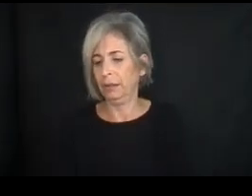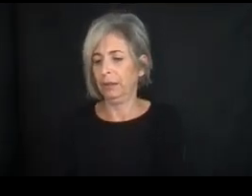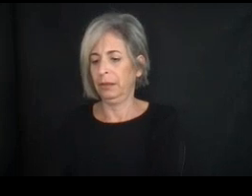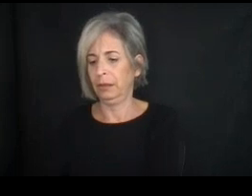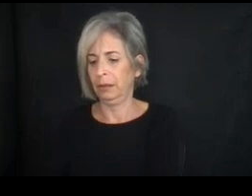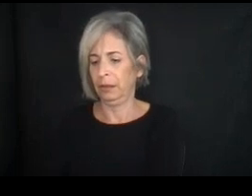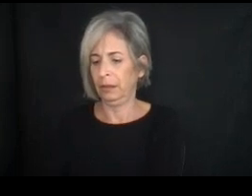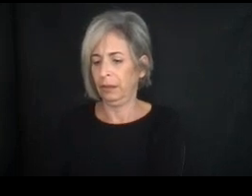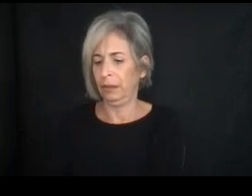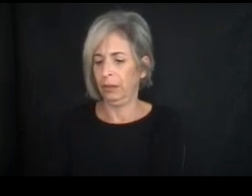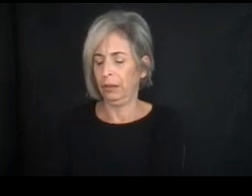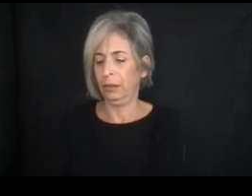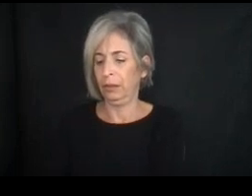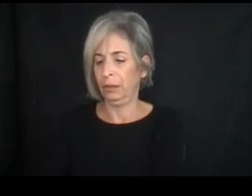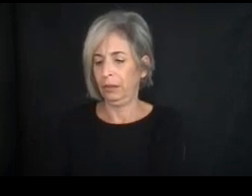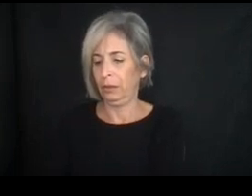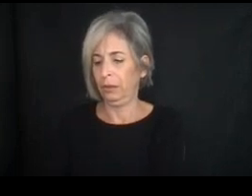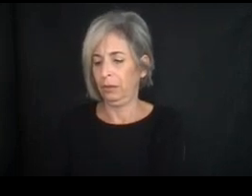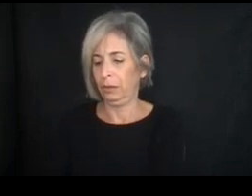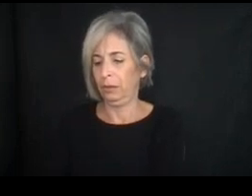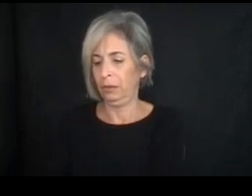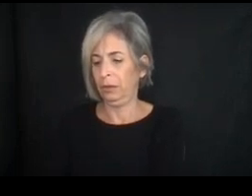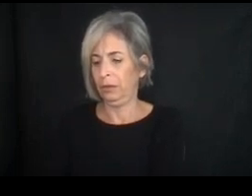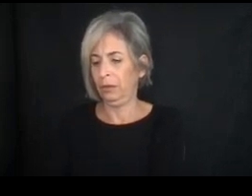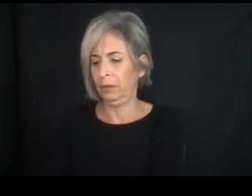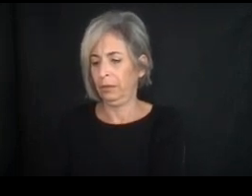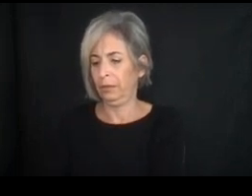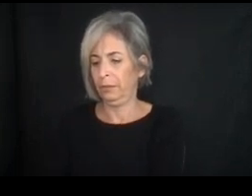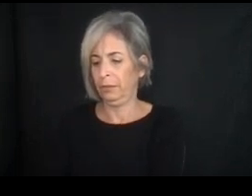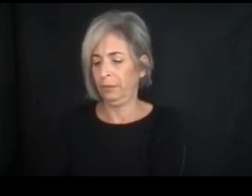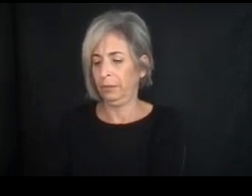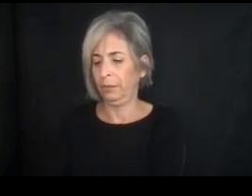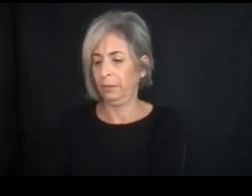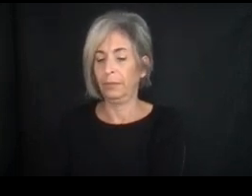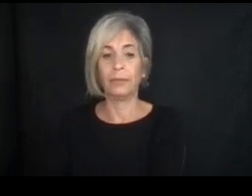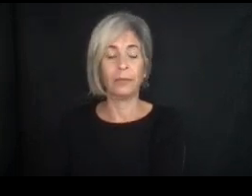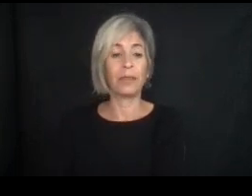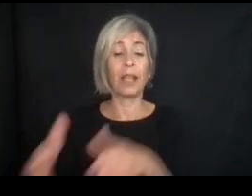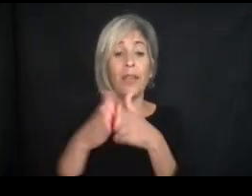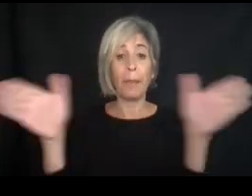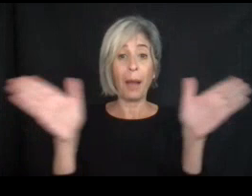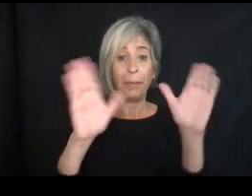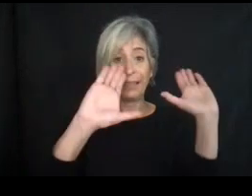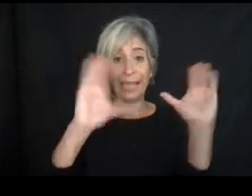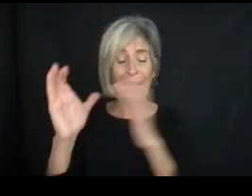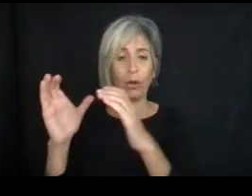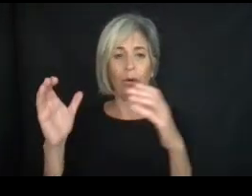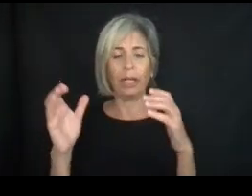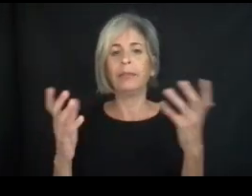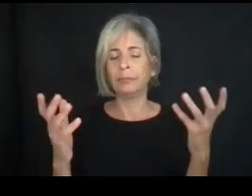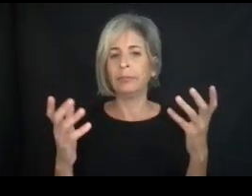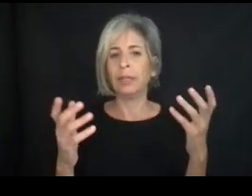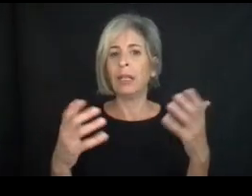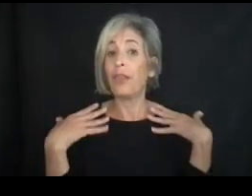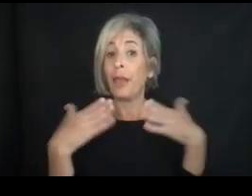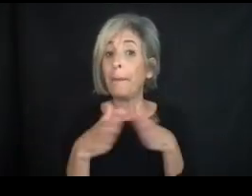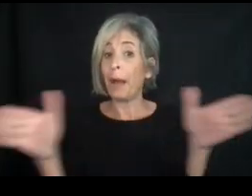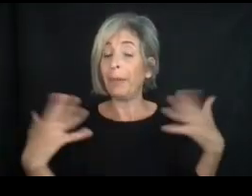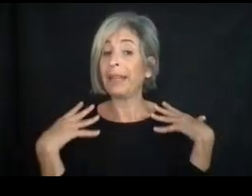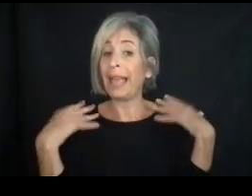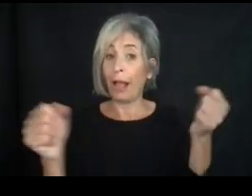So for the public health category, this is to support the public health response and